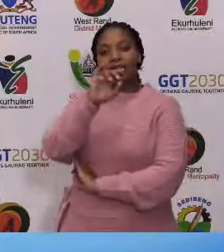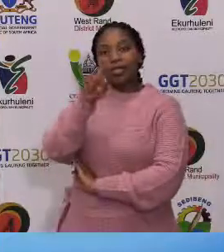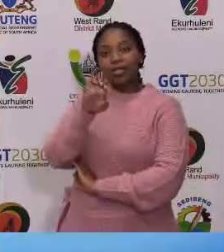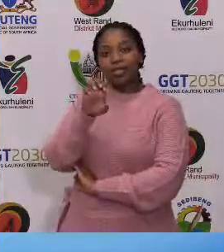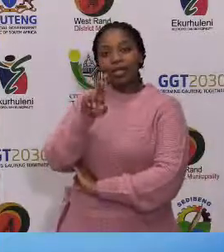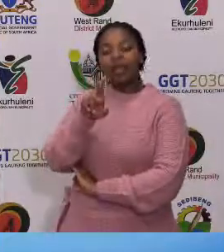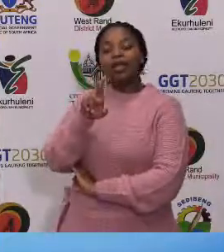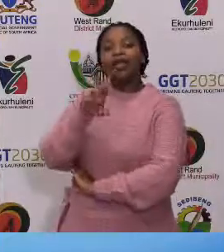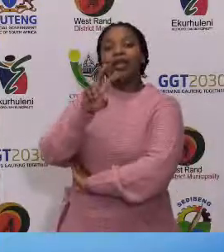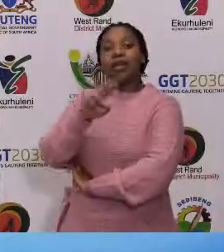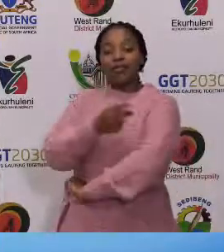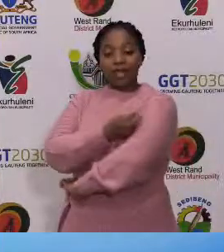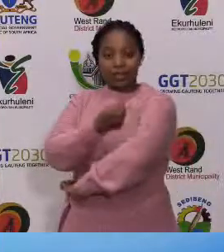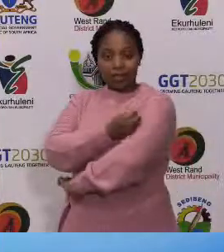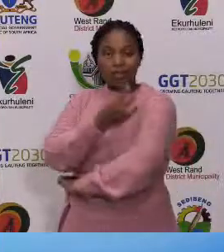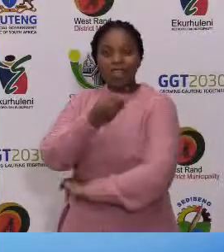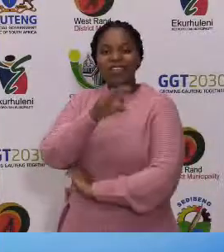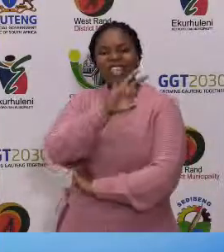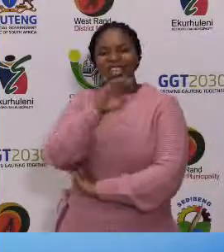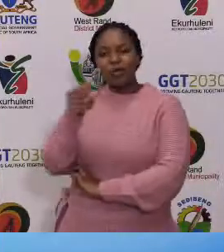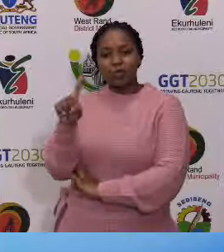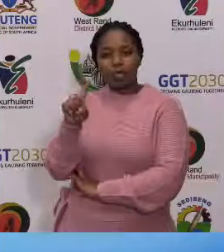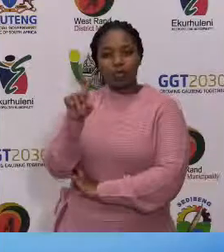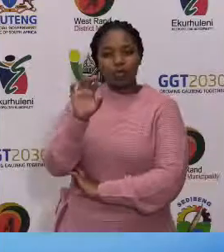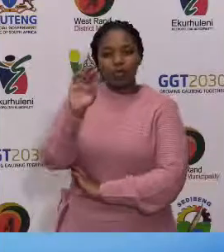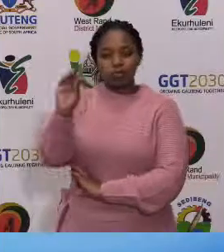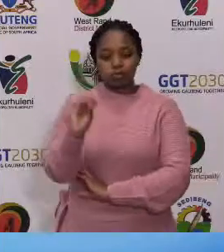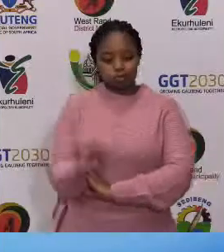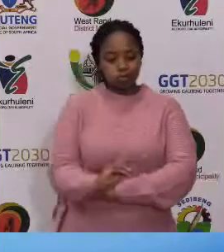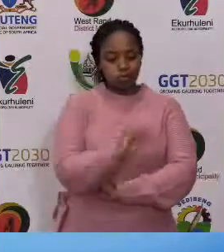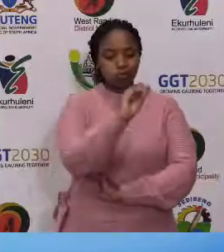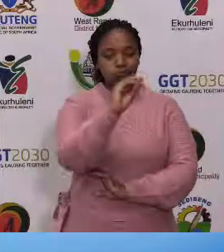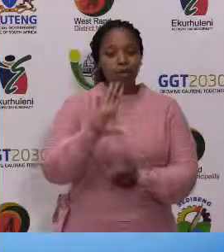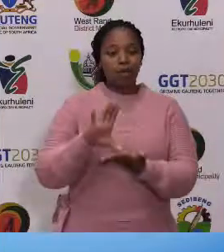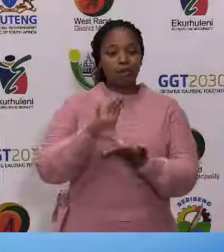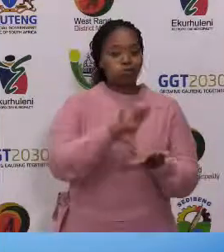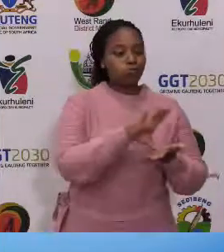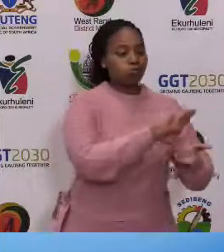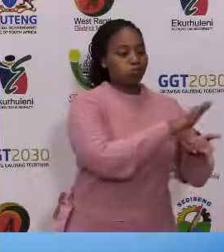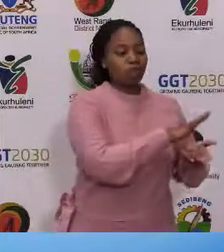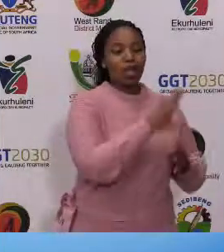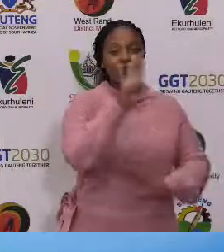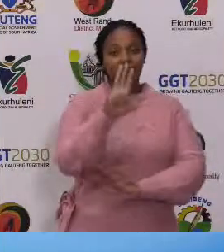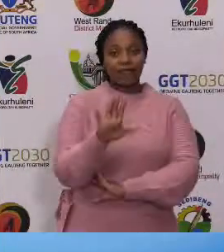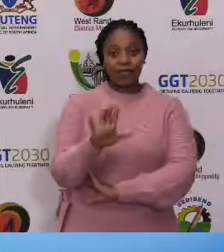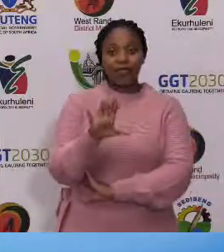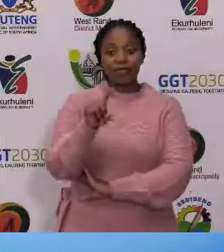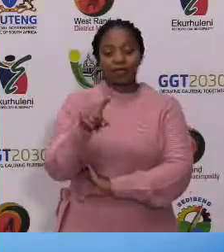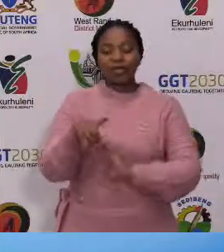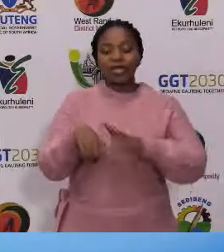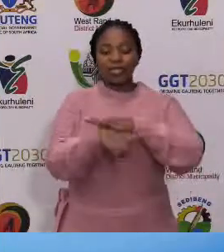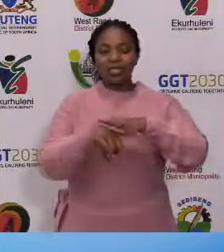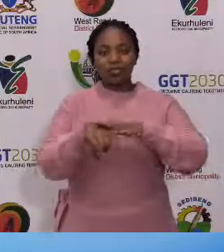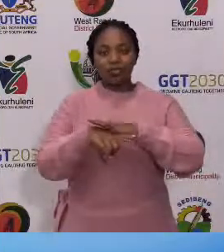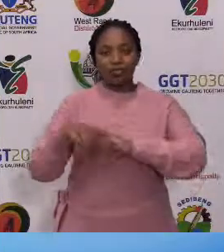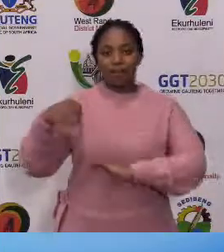them. The metros have allocated 5 sites, and the district municipalities each have got 3.